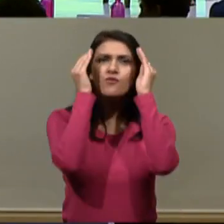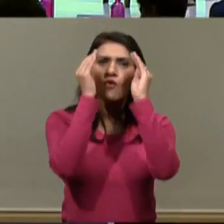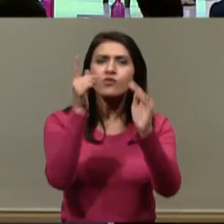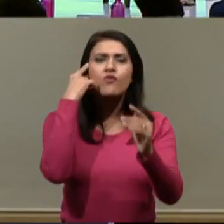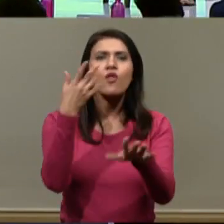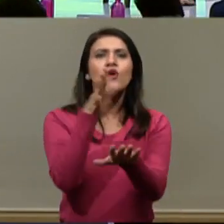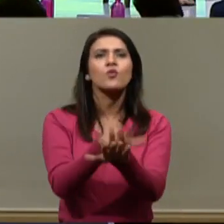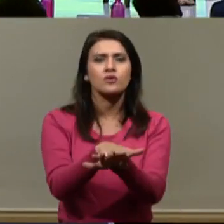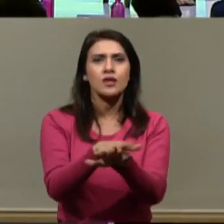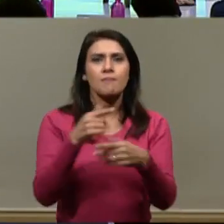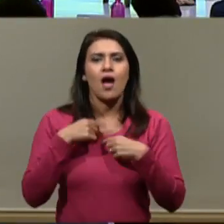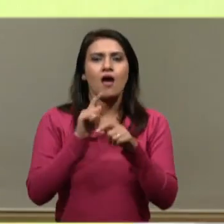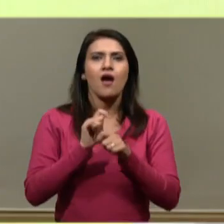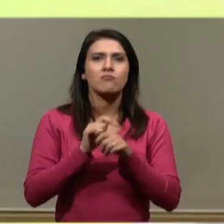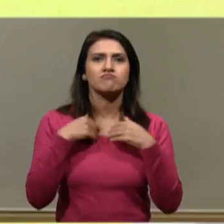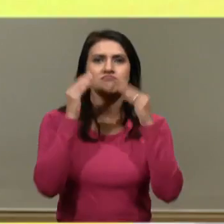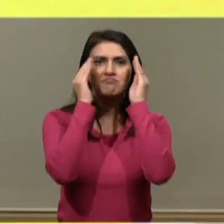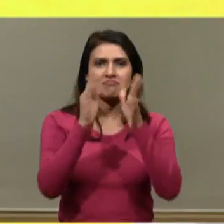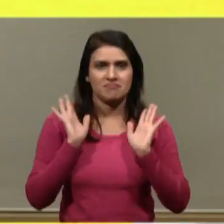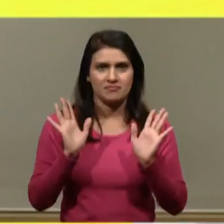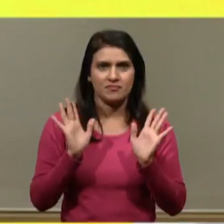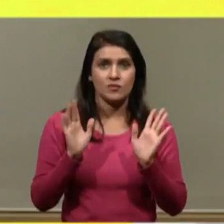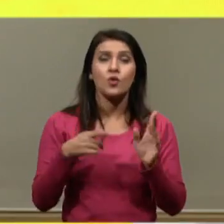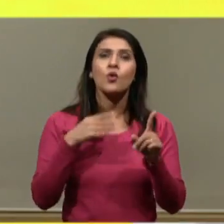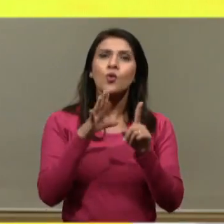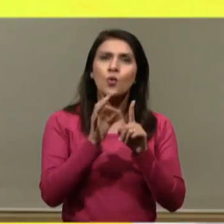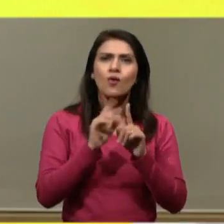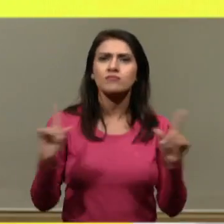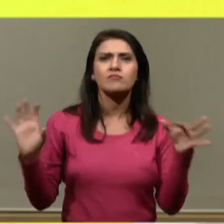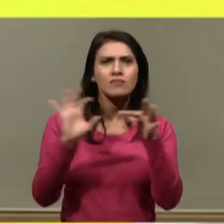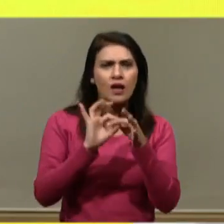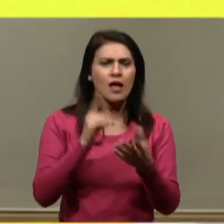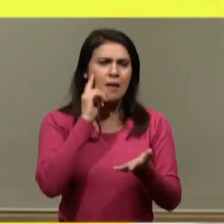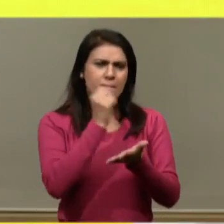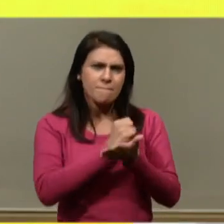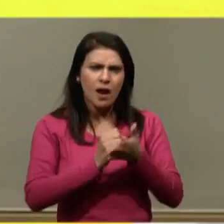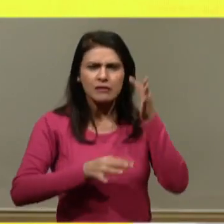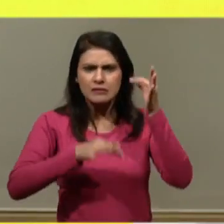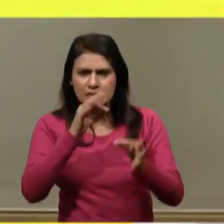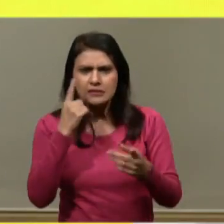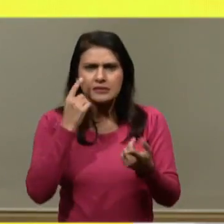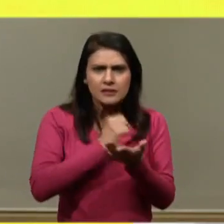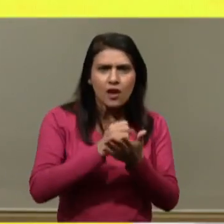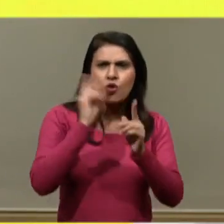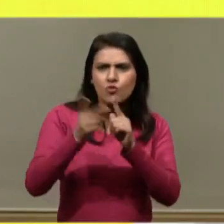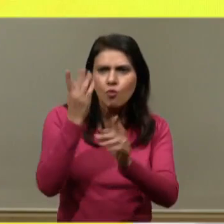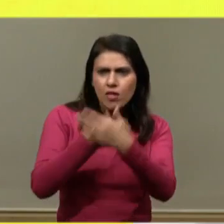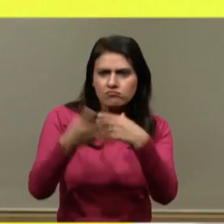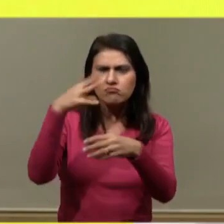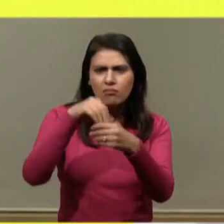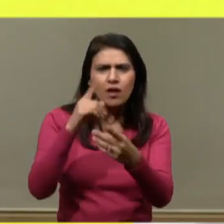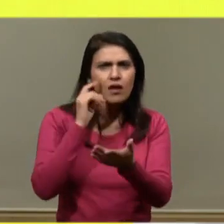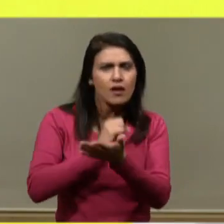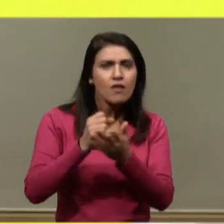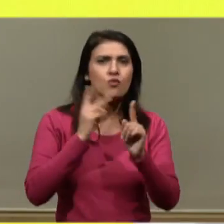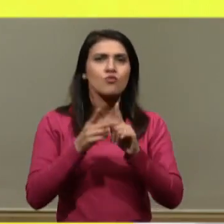inclusion, that's what my job is. And that's how we can do pilots, we can do experiments, we can try new disabilities. The third step is you